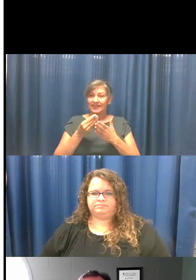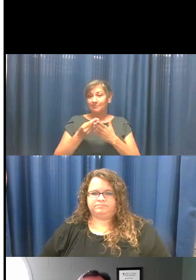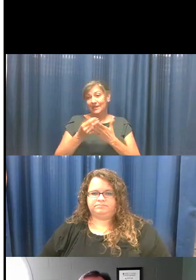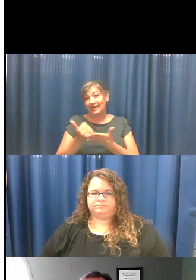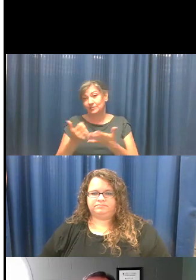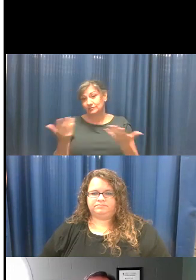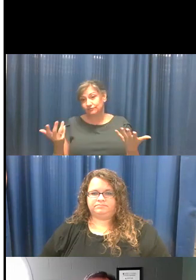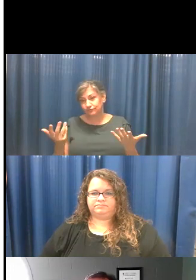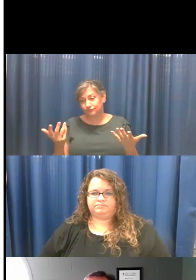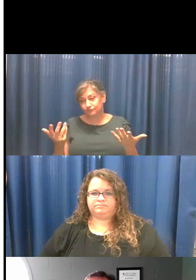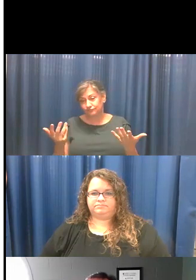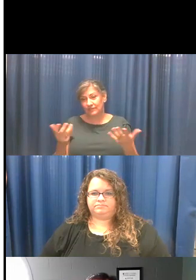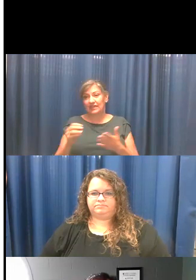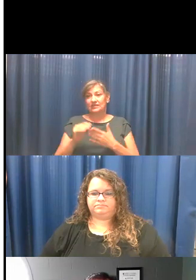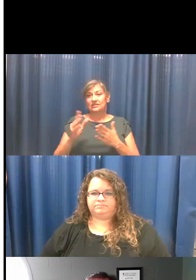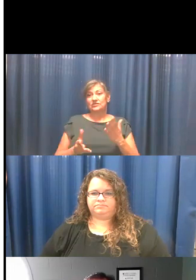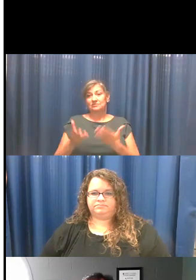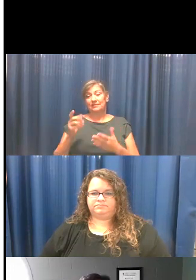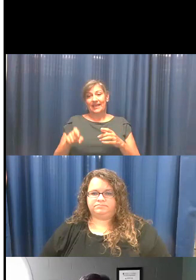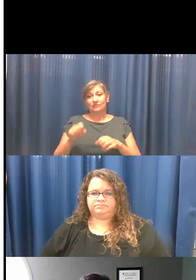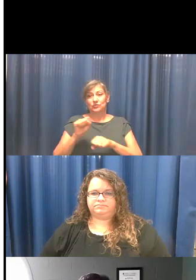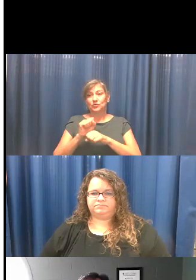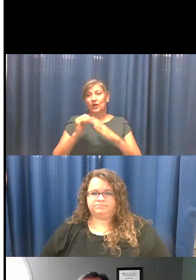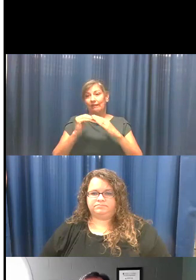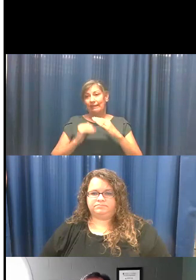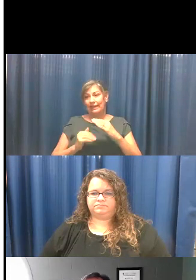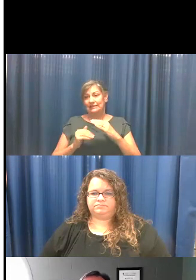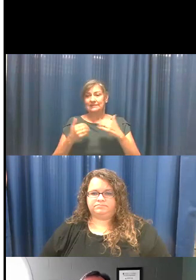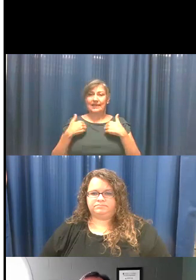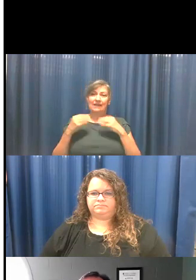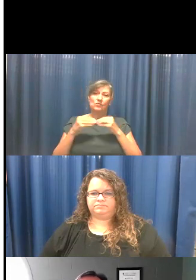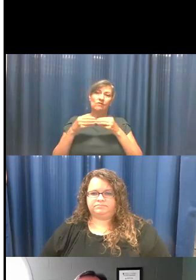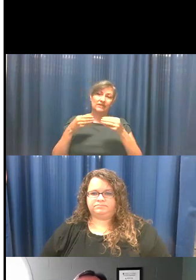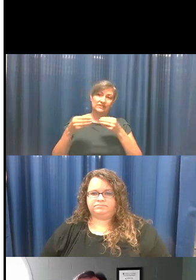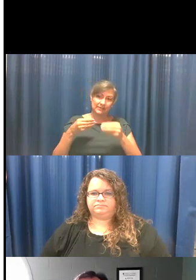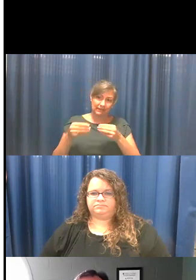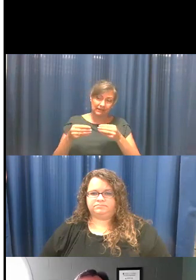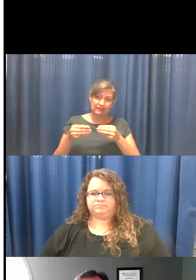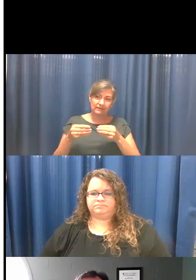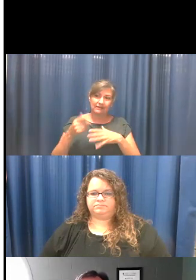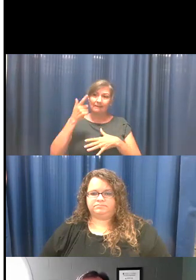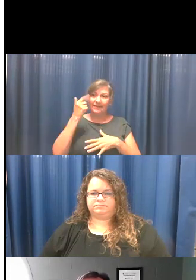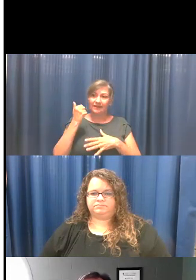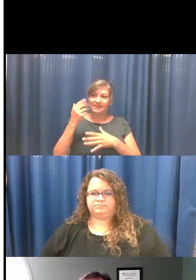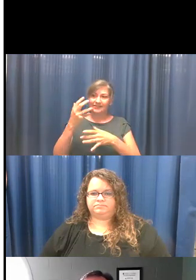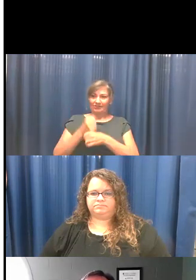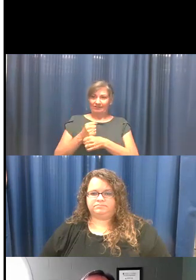helps, and students may have to work less. They have more flexibility because they're receiving scholarships to